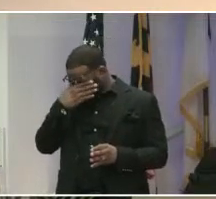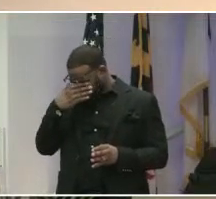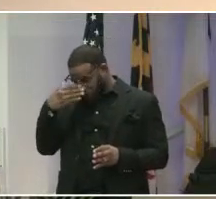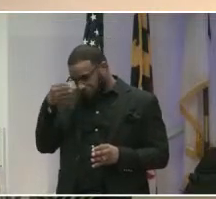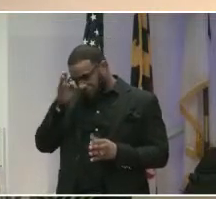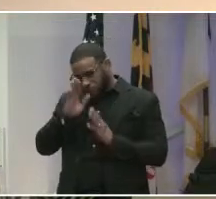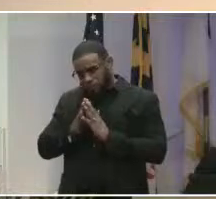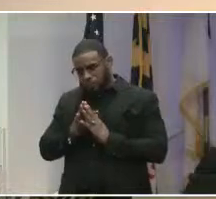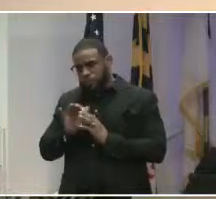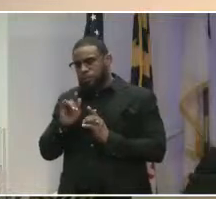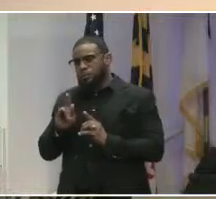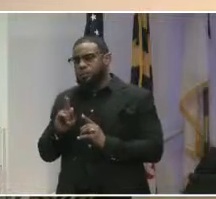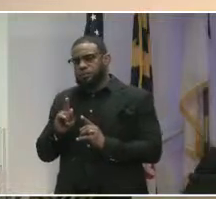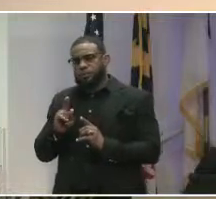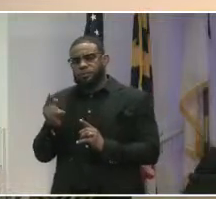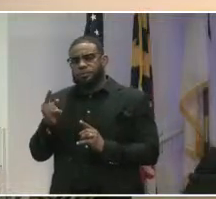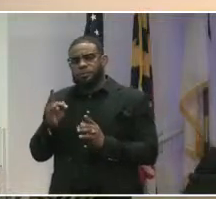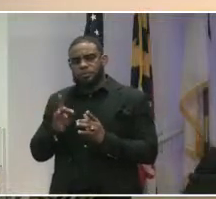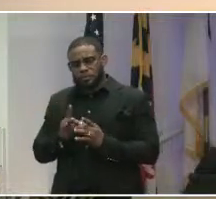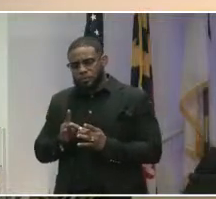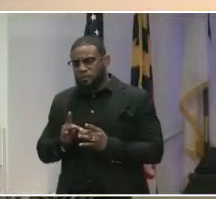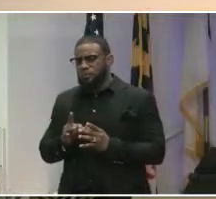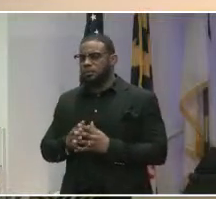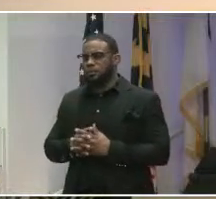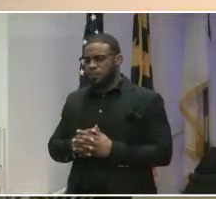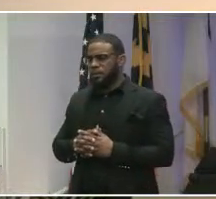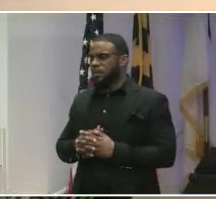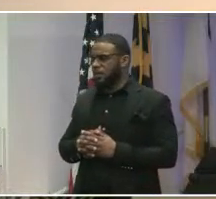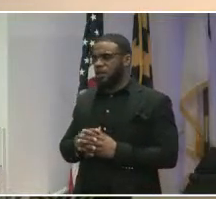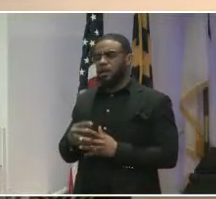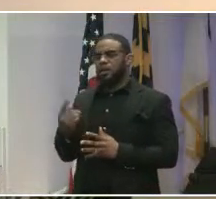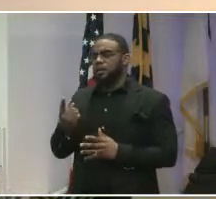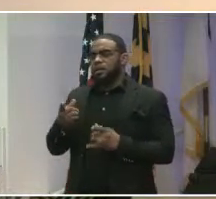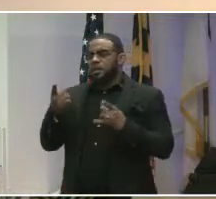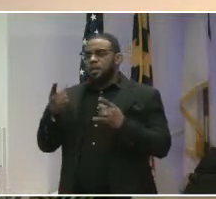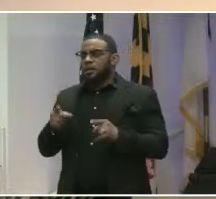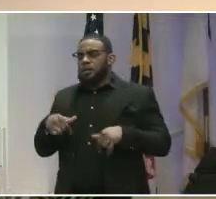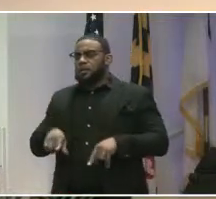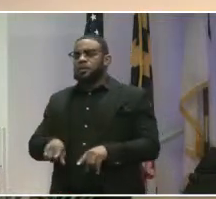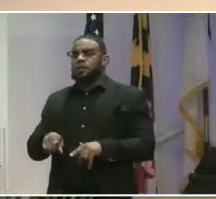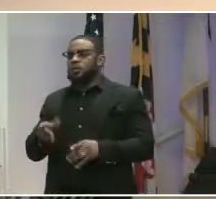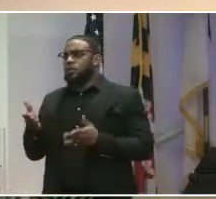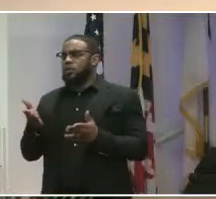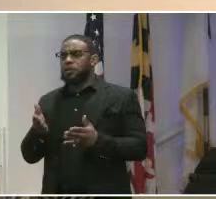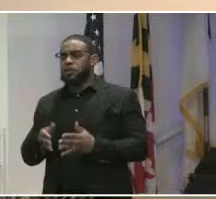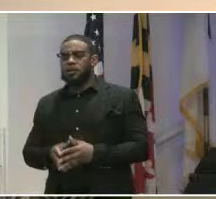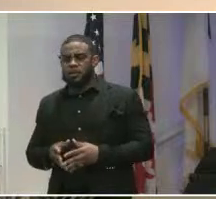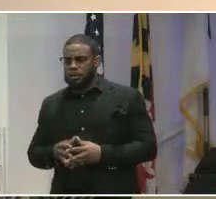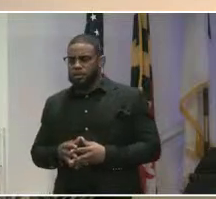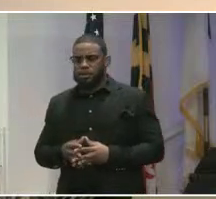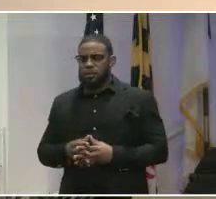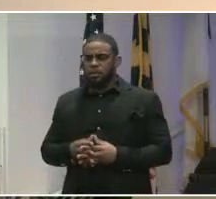God, we're praying that you, something said or something that happened during this service,